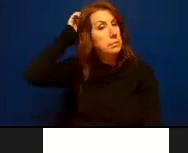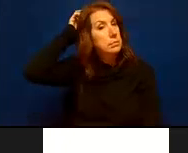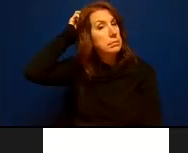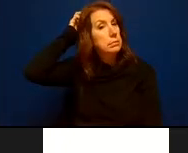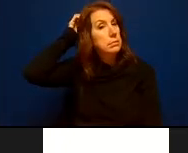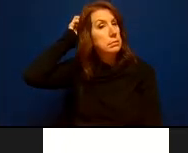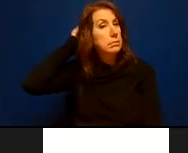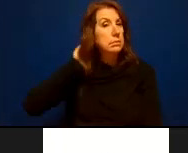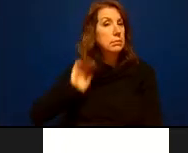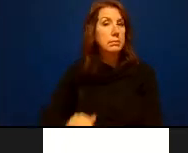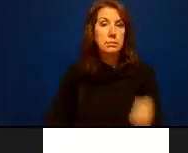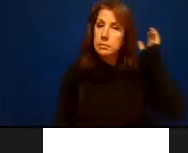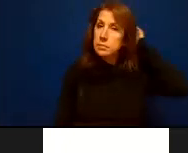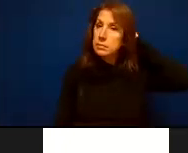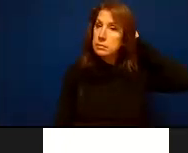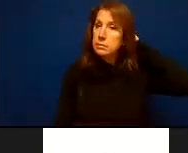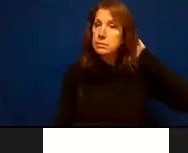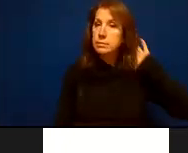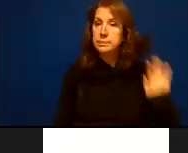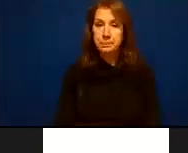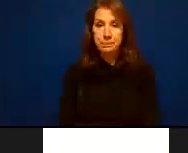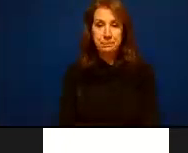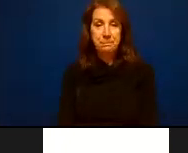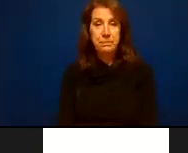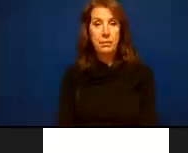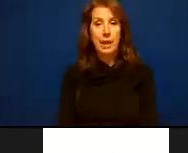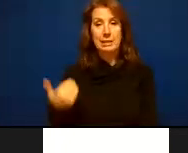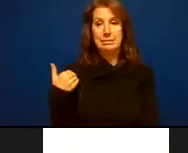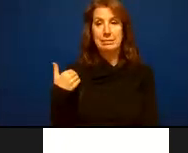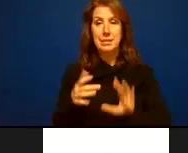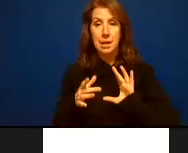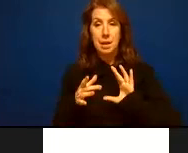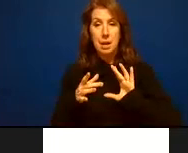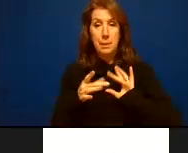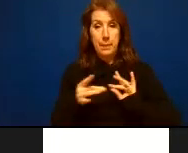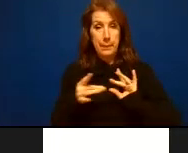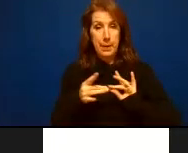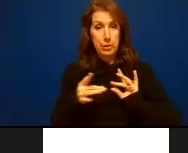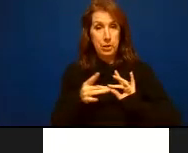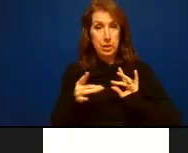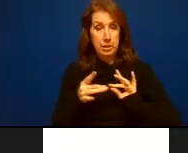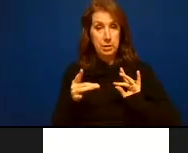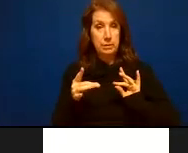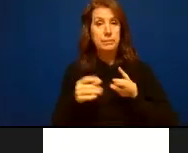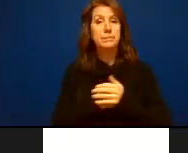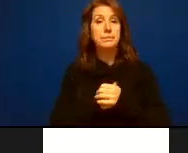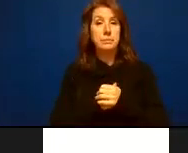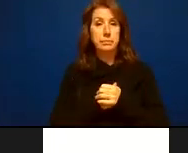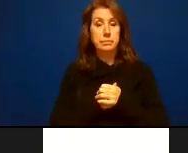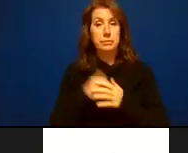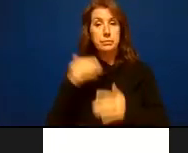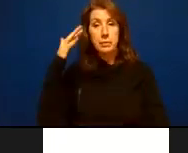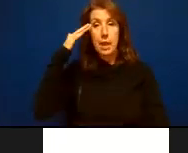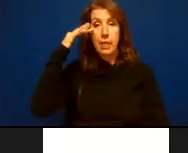So as I mentioned, the main theories for